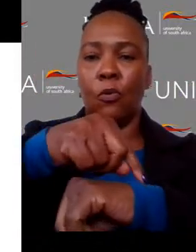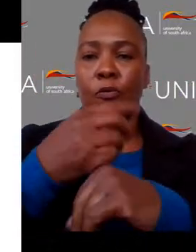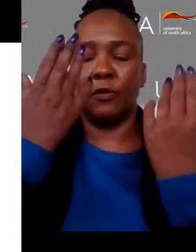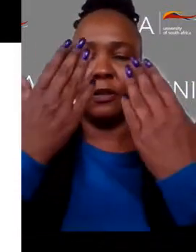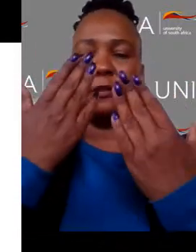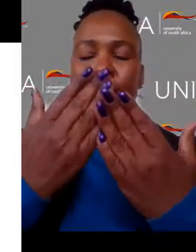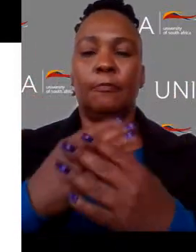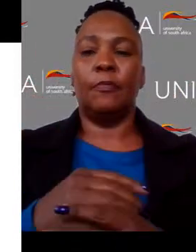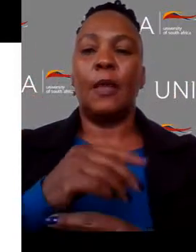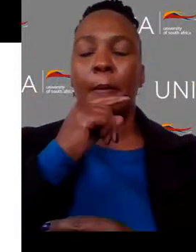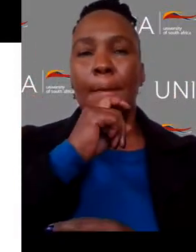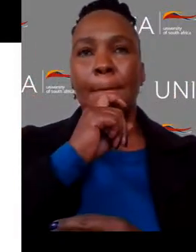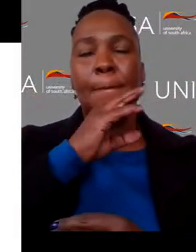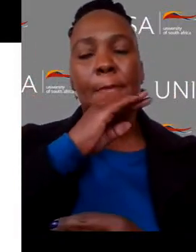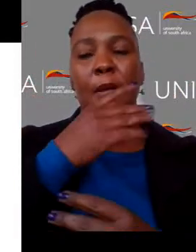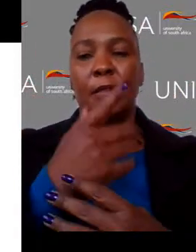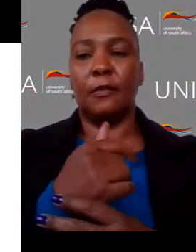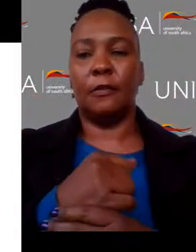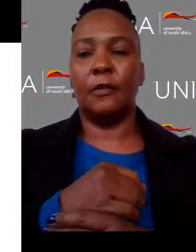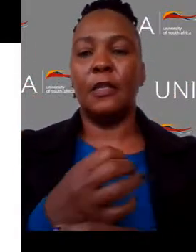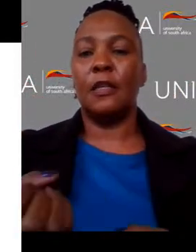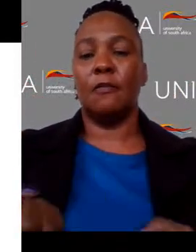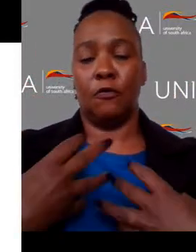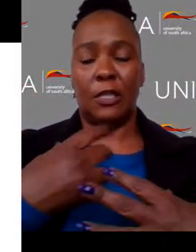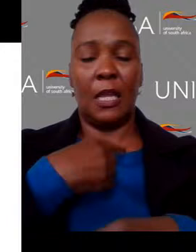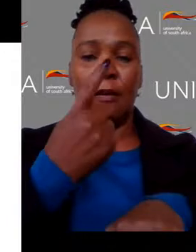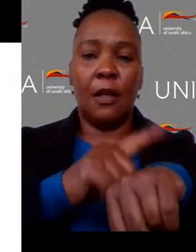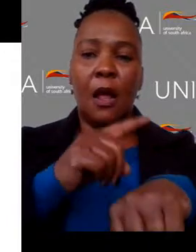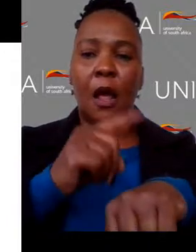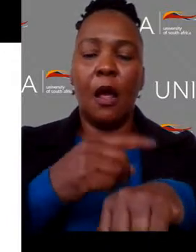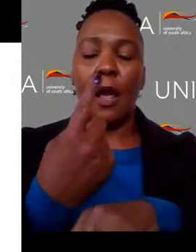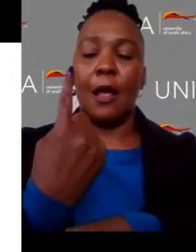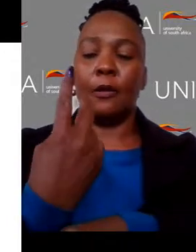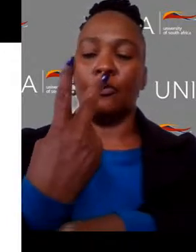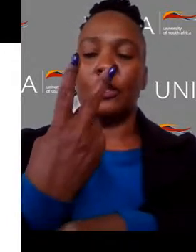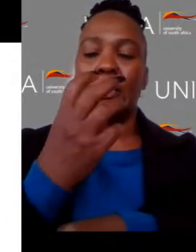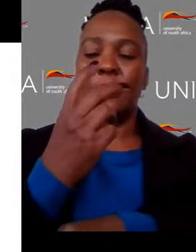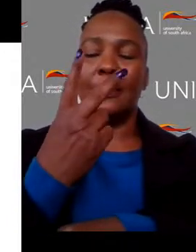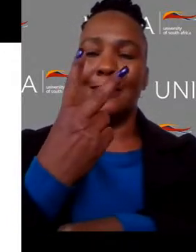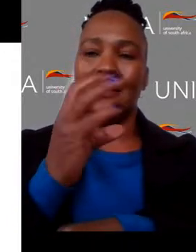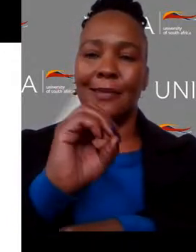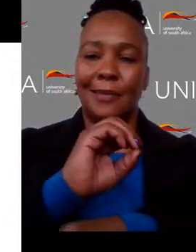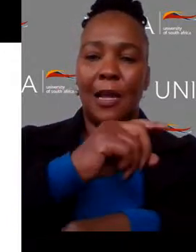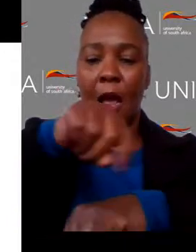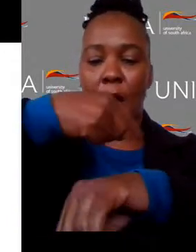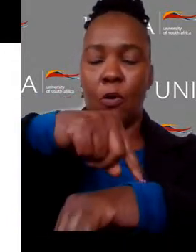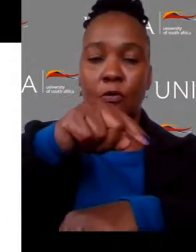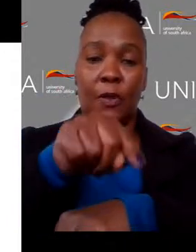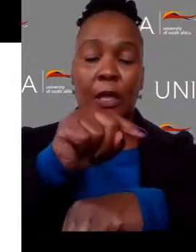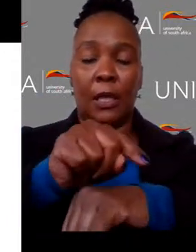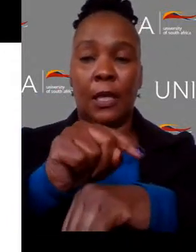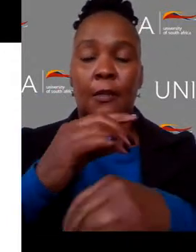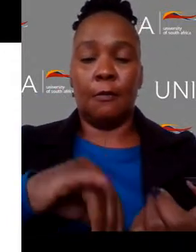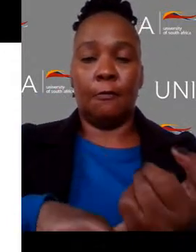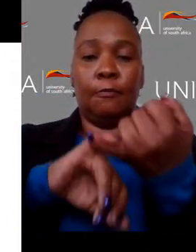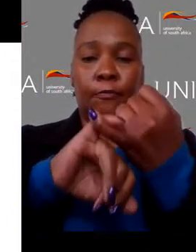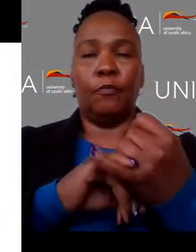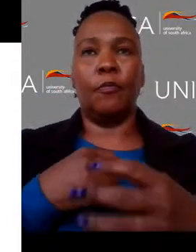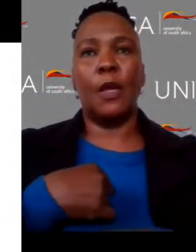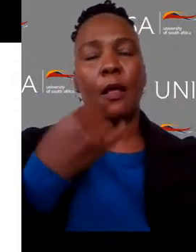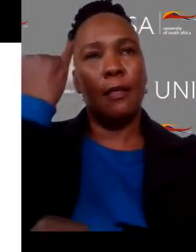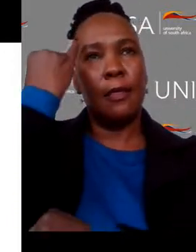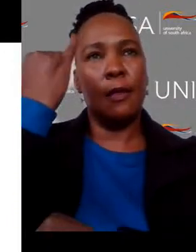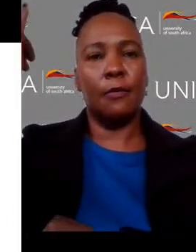have to devote around 120 hours of study to that module. Now imagine if